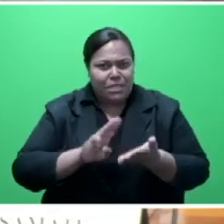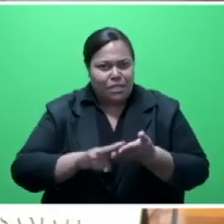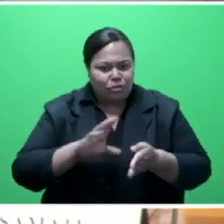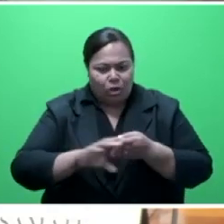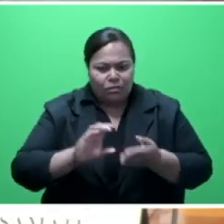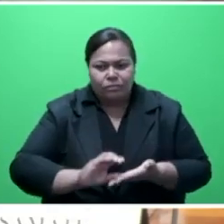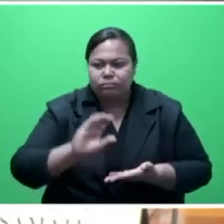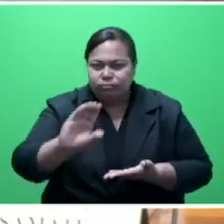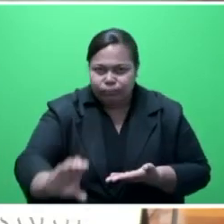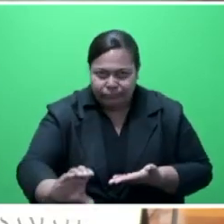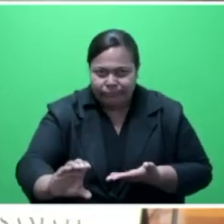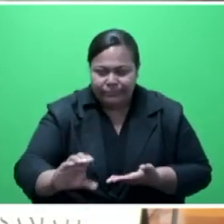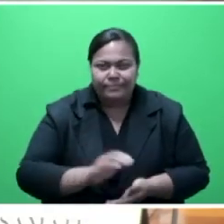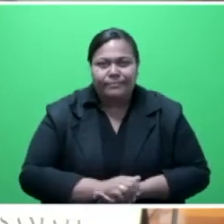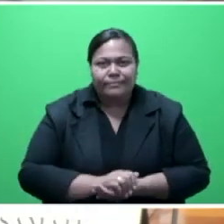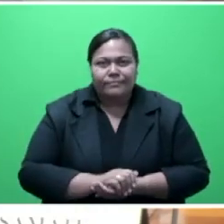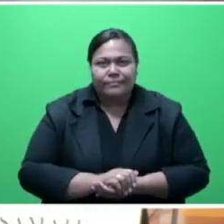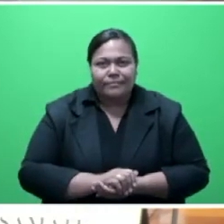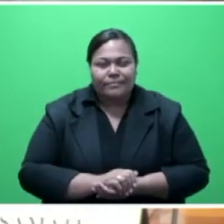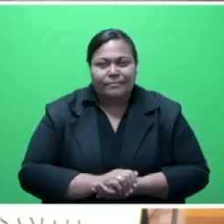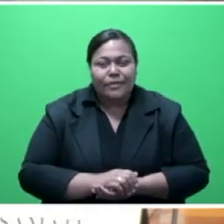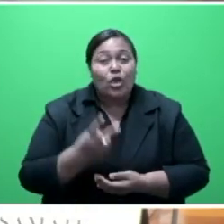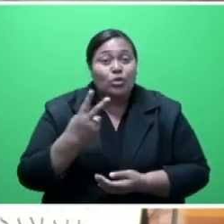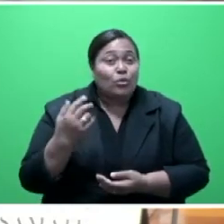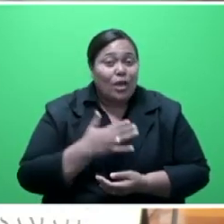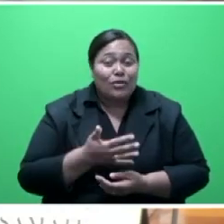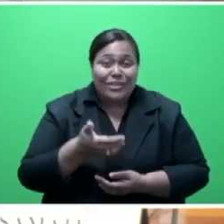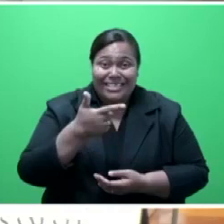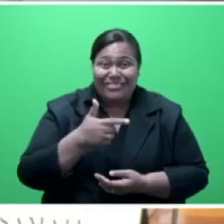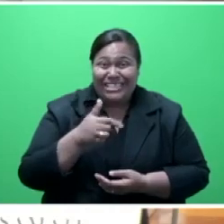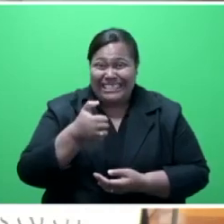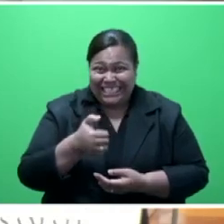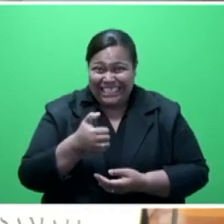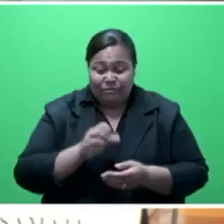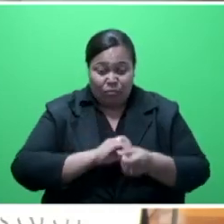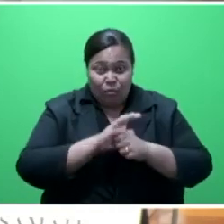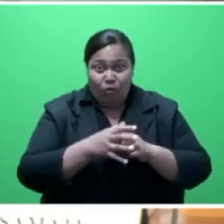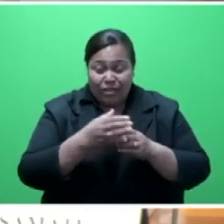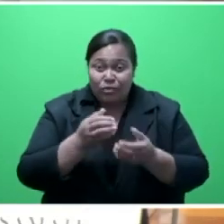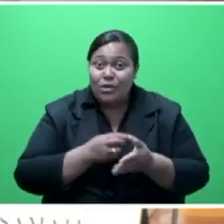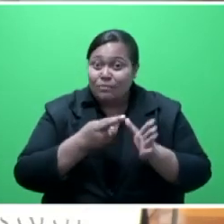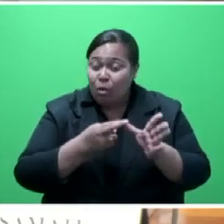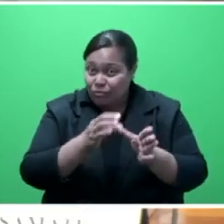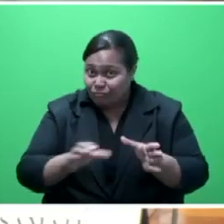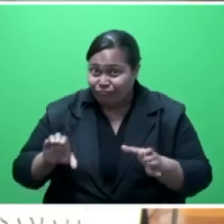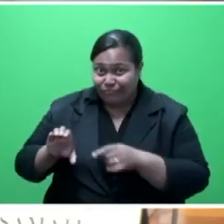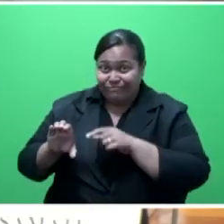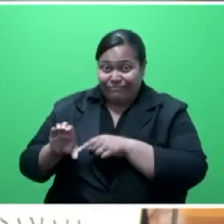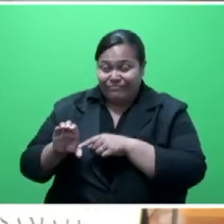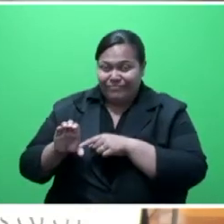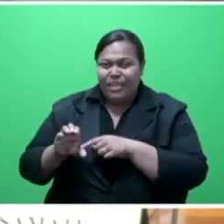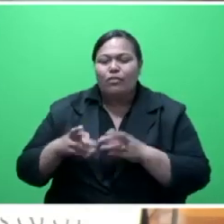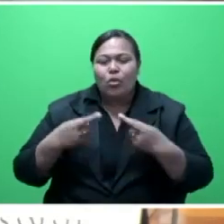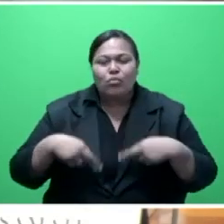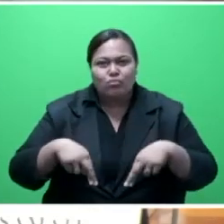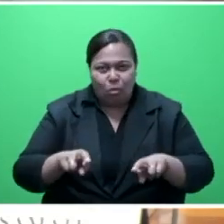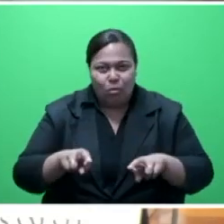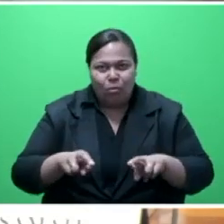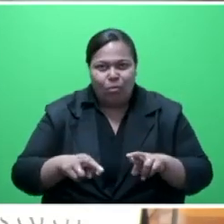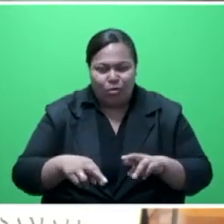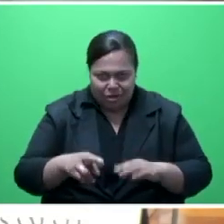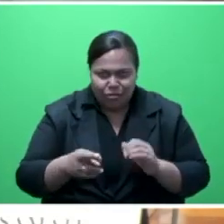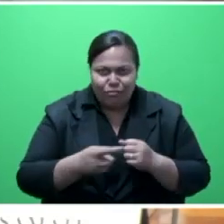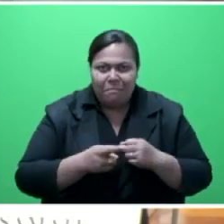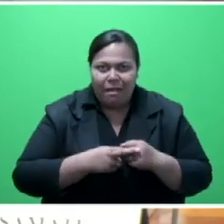from $276.5 million in our COVID-19 response budget, with $70 million allocated for road rehabilitation.